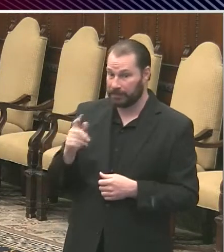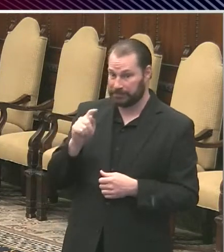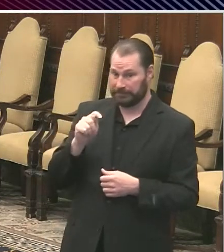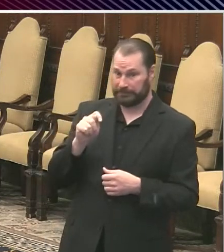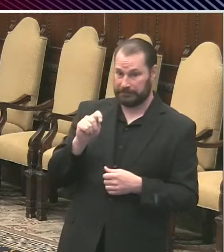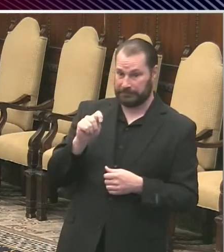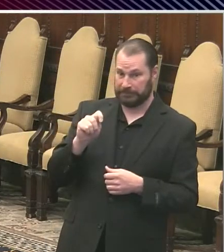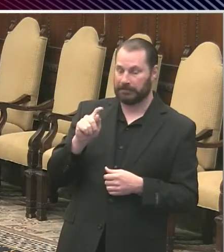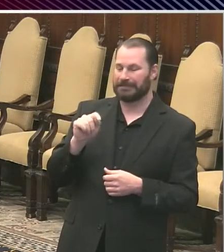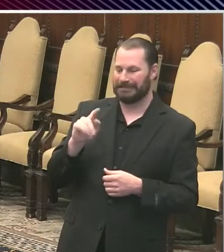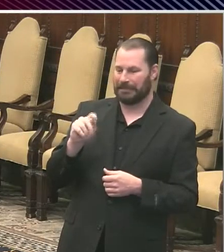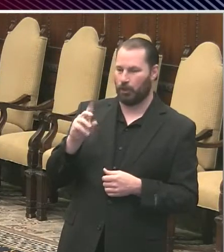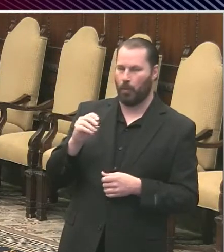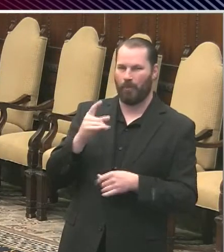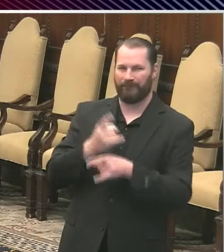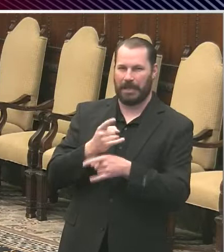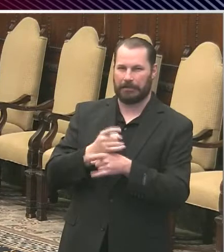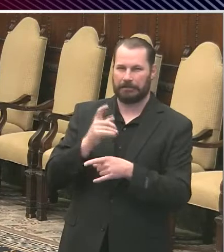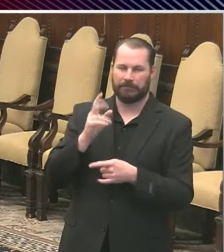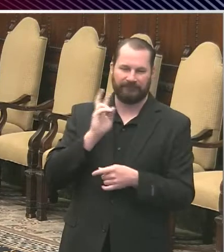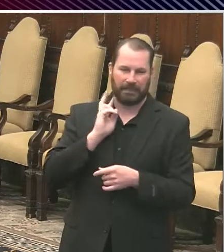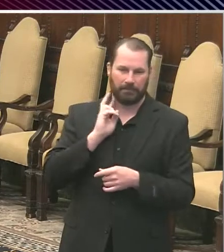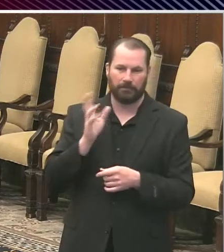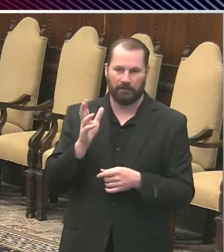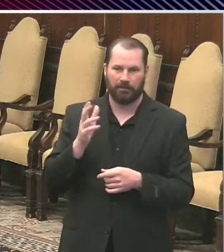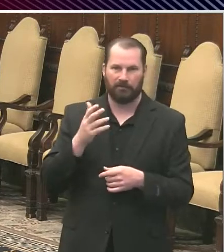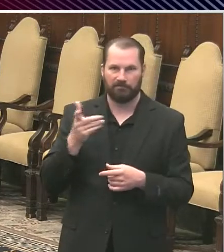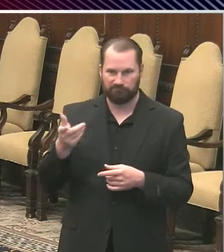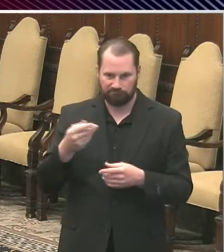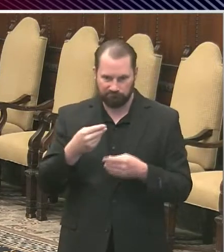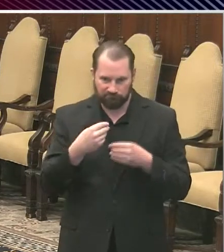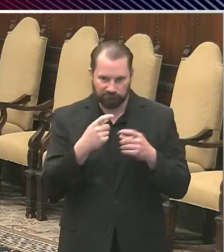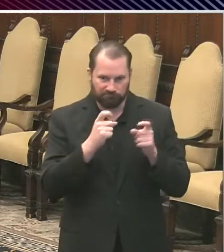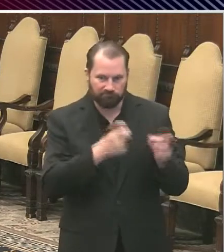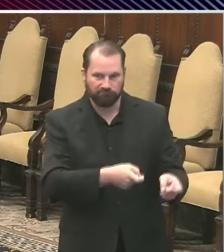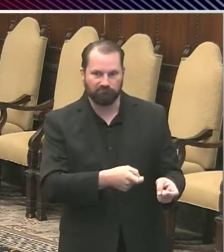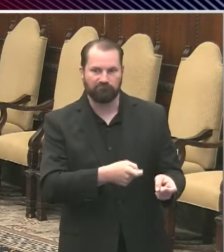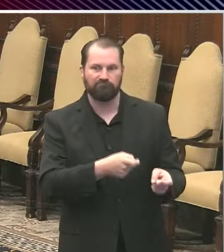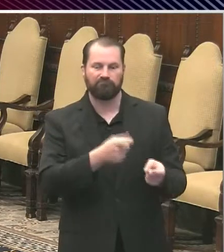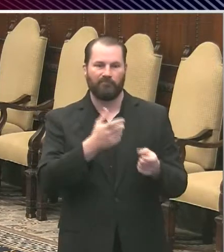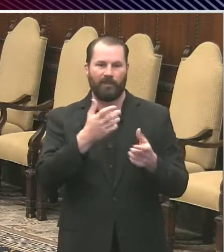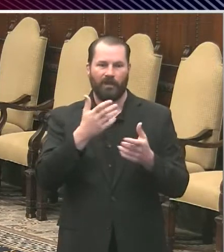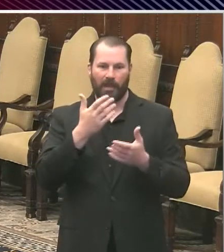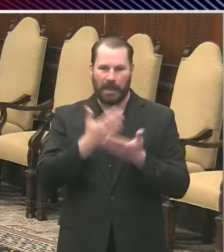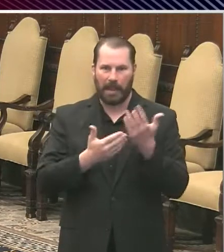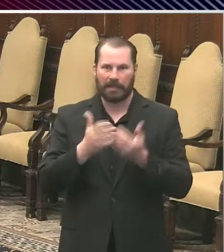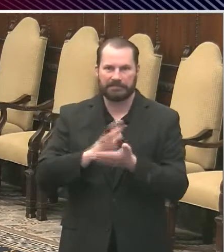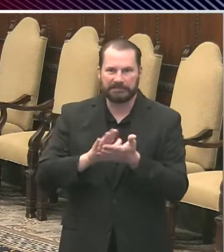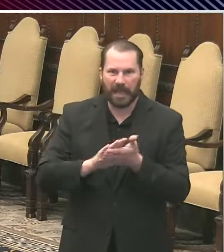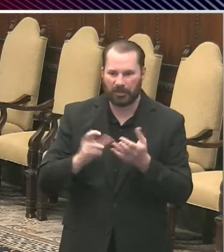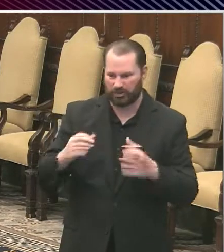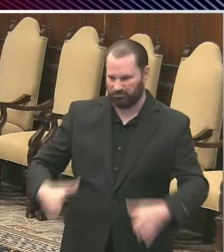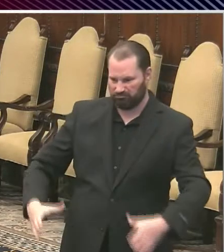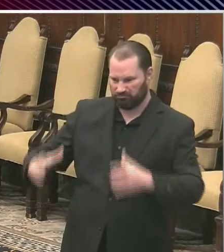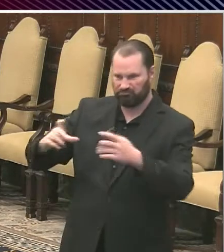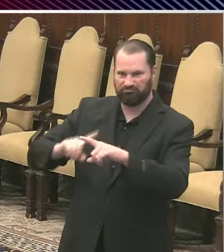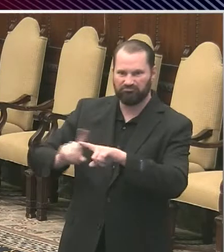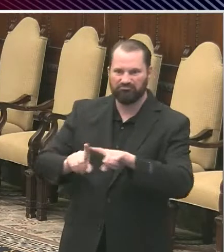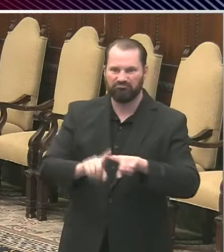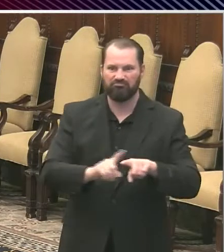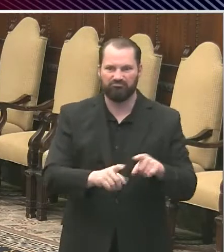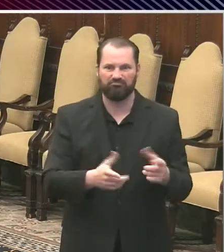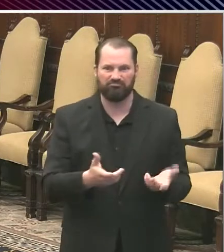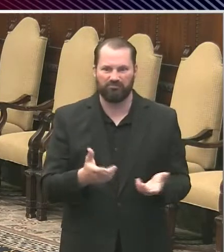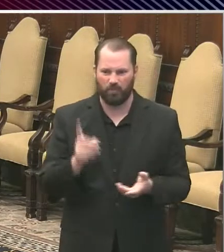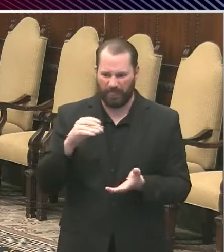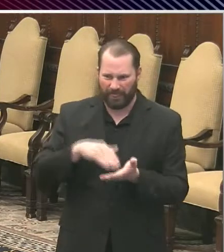drums and over 2,000 bottles of hand sanitizer, plus 1,500 masks and gloves to our Emergency Operations Center.